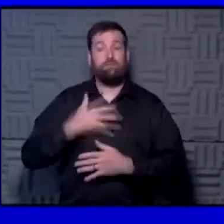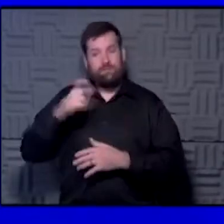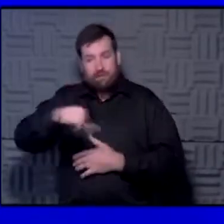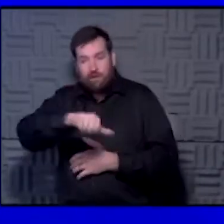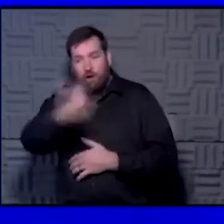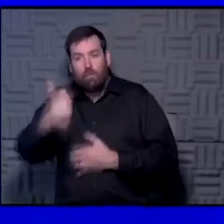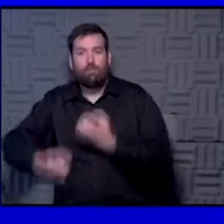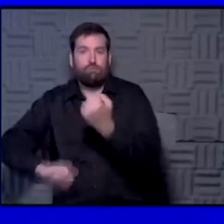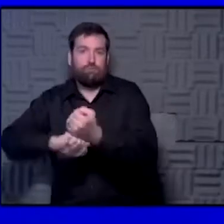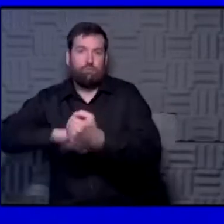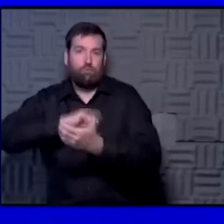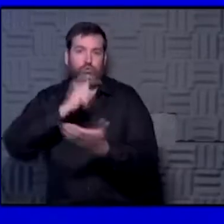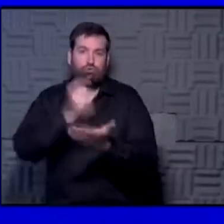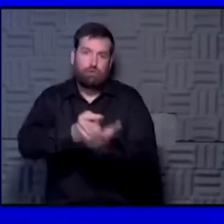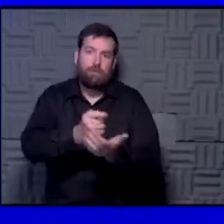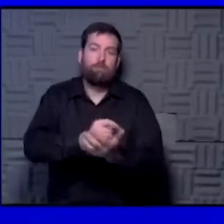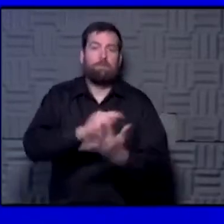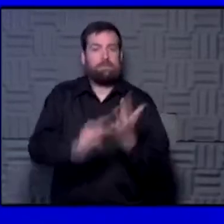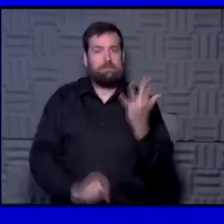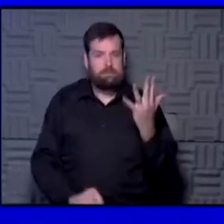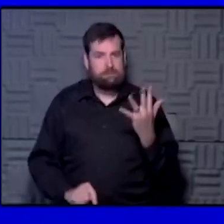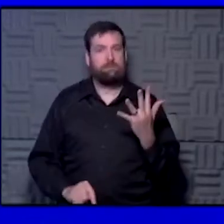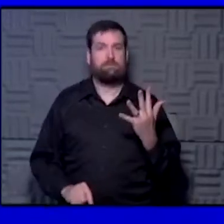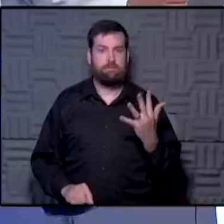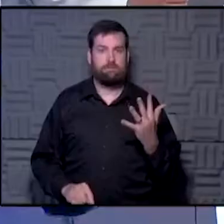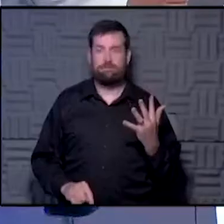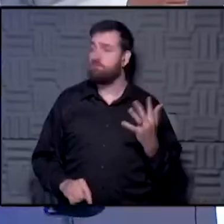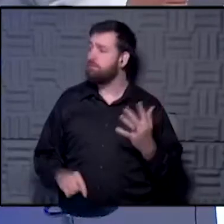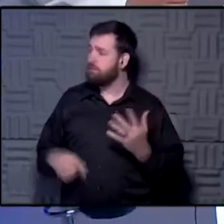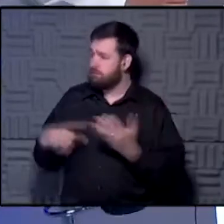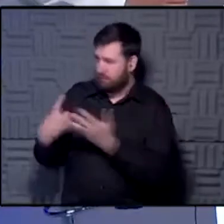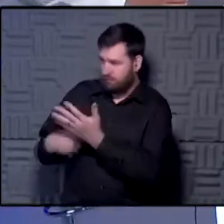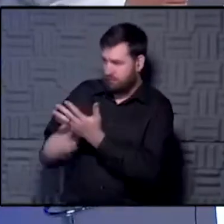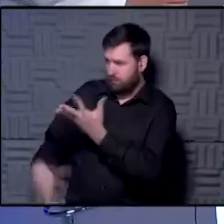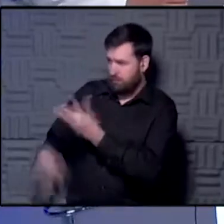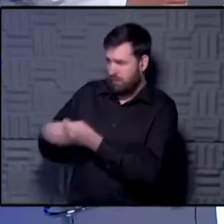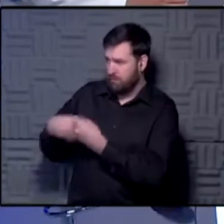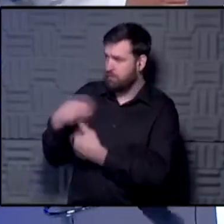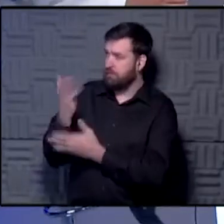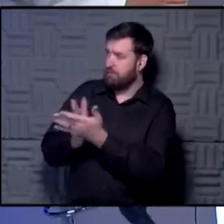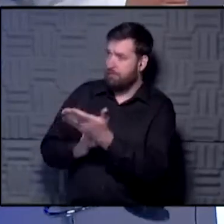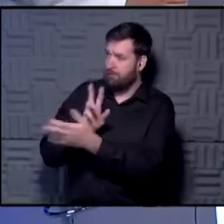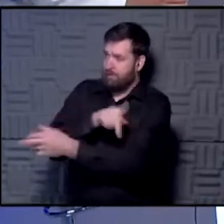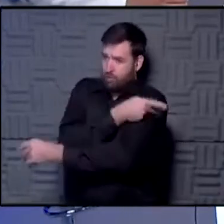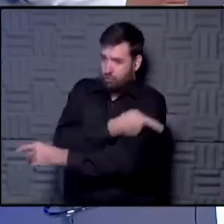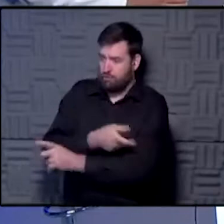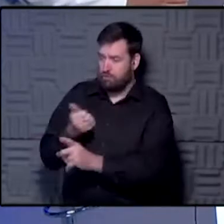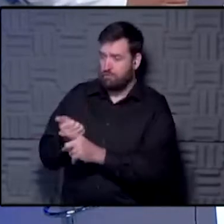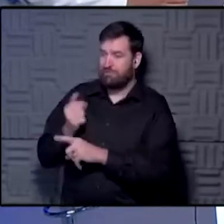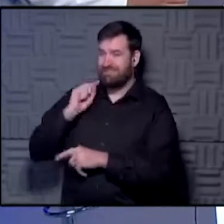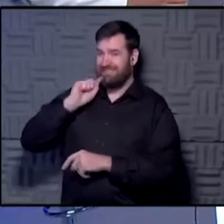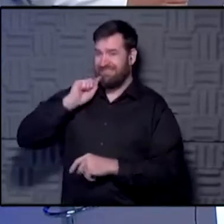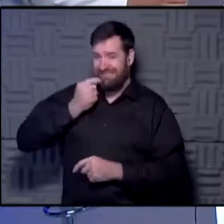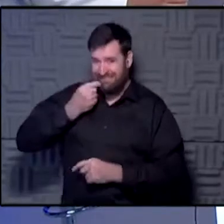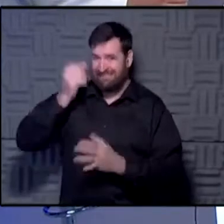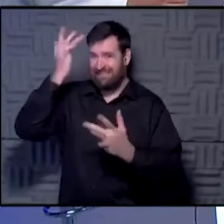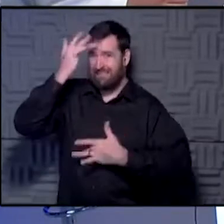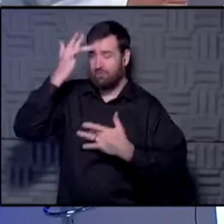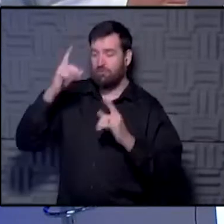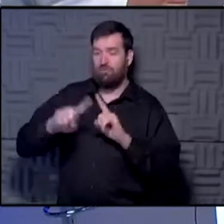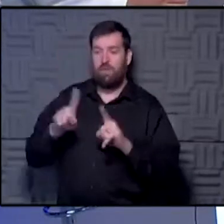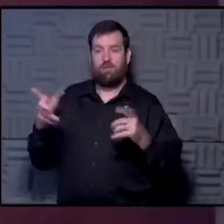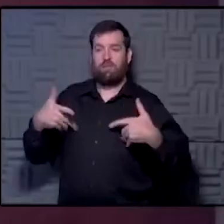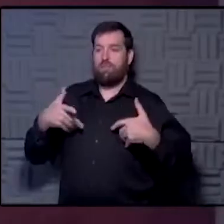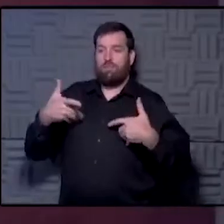support services, treatment services, and things of that nature. And something to add to that, there are patients who are critically ill, but their desire is not to